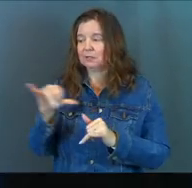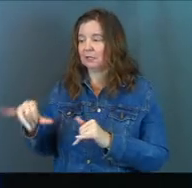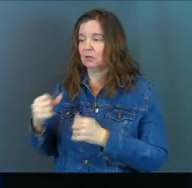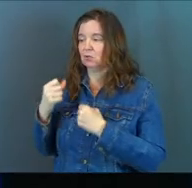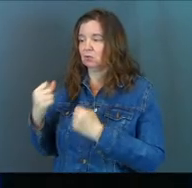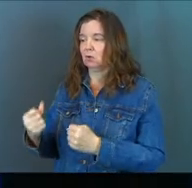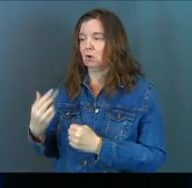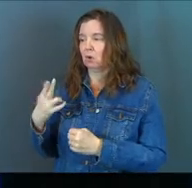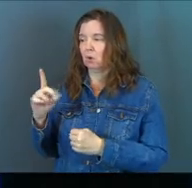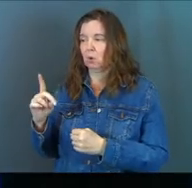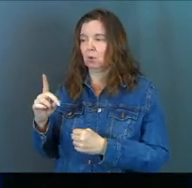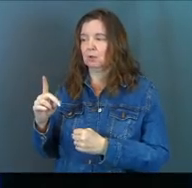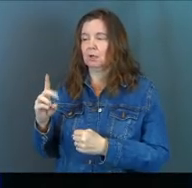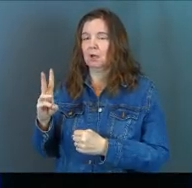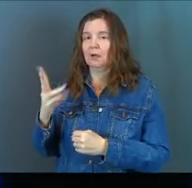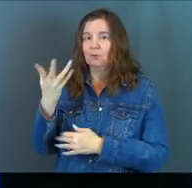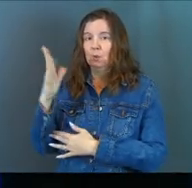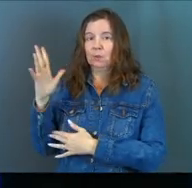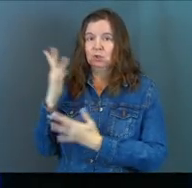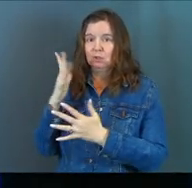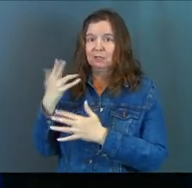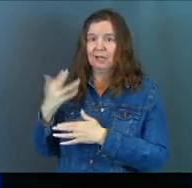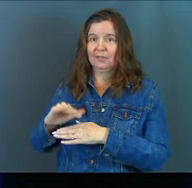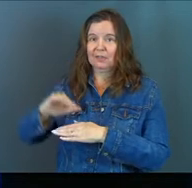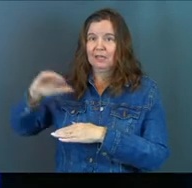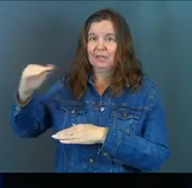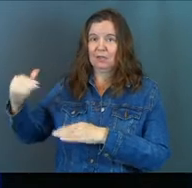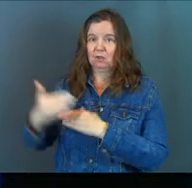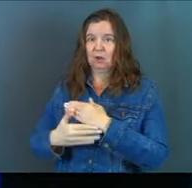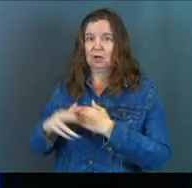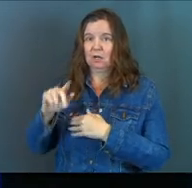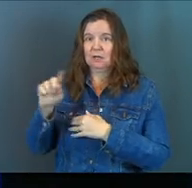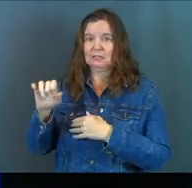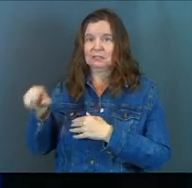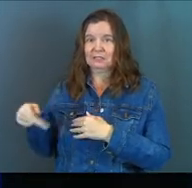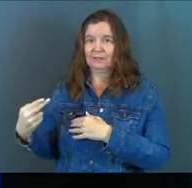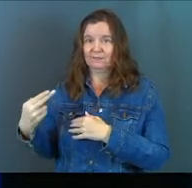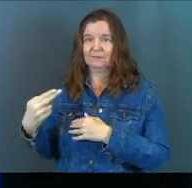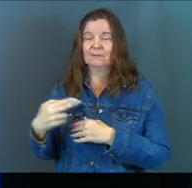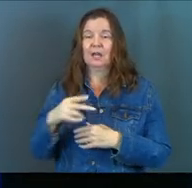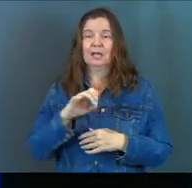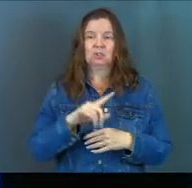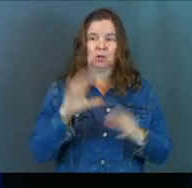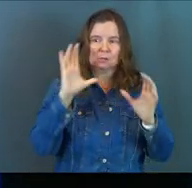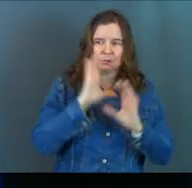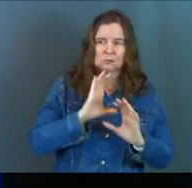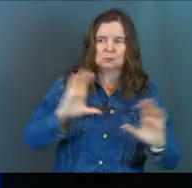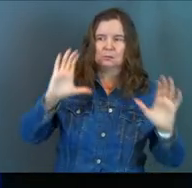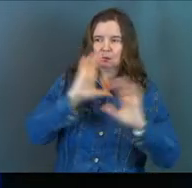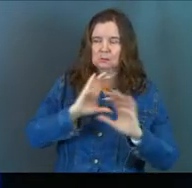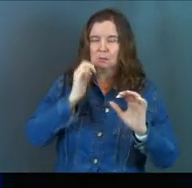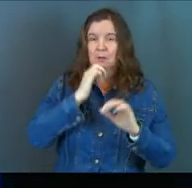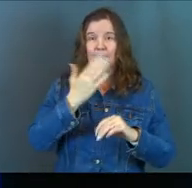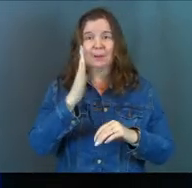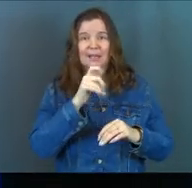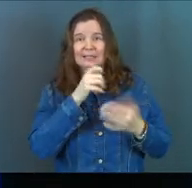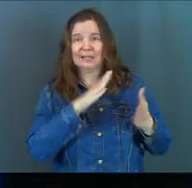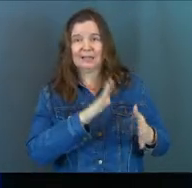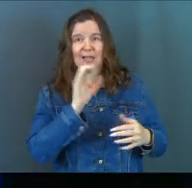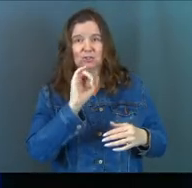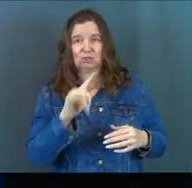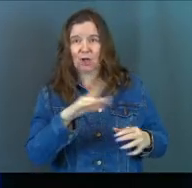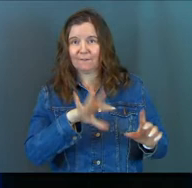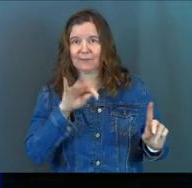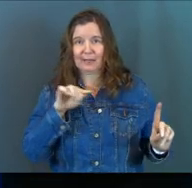in the strongholds of the wilderness and in the hill country of Ziph, and Saul hunted him day after day, but God didn't let